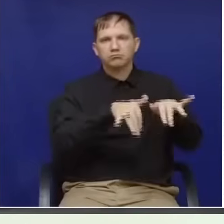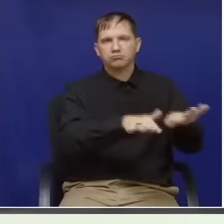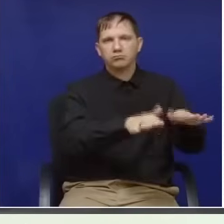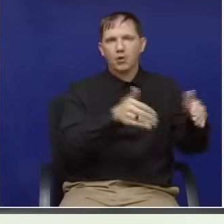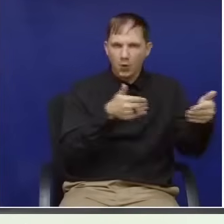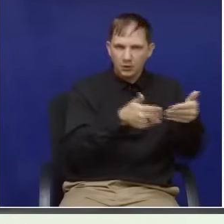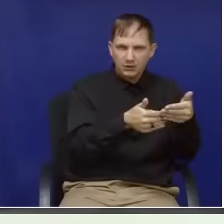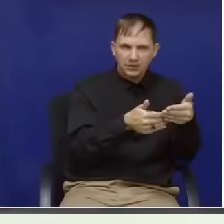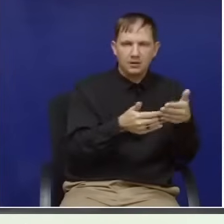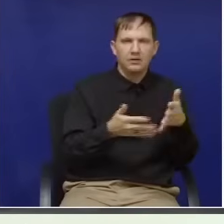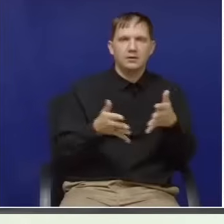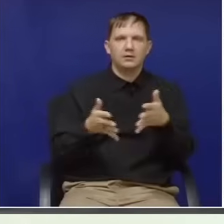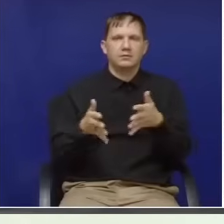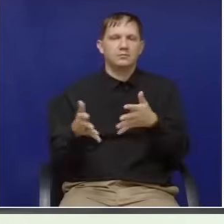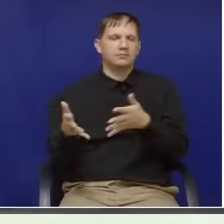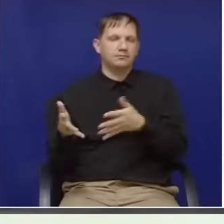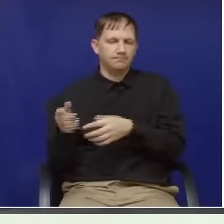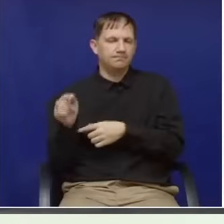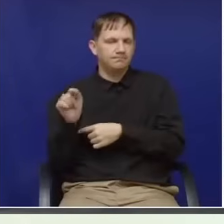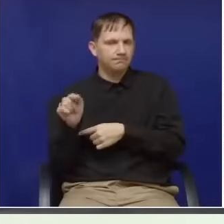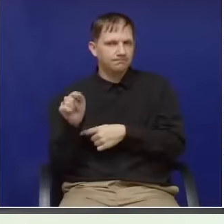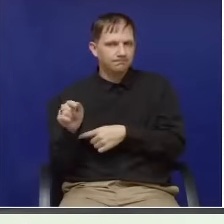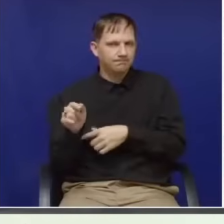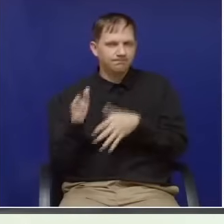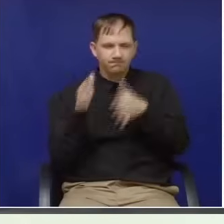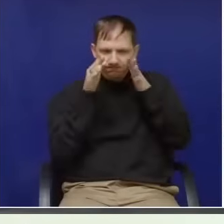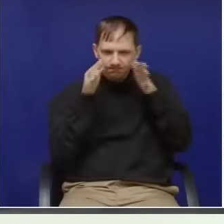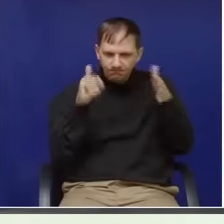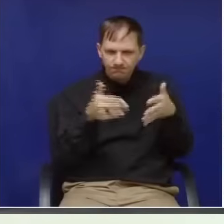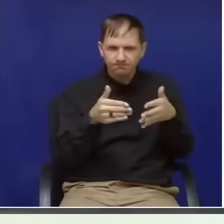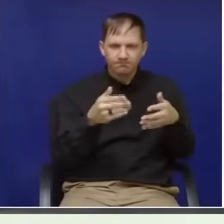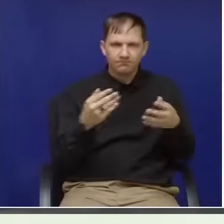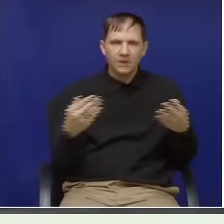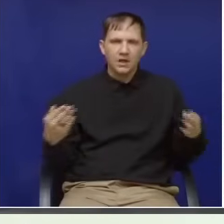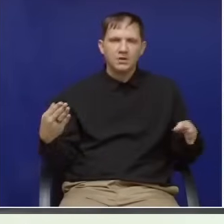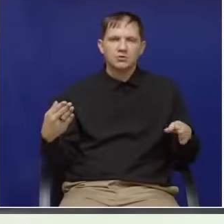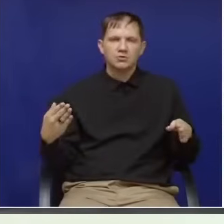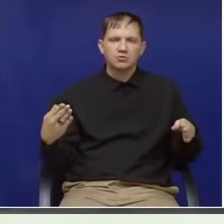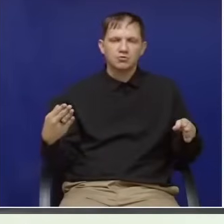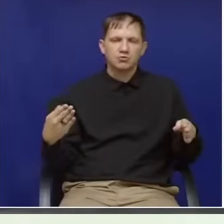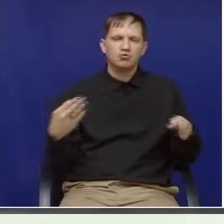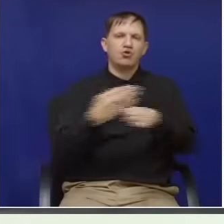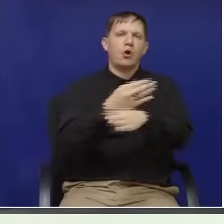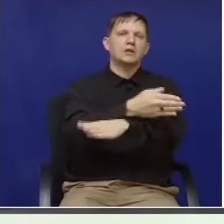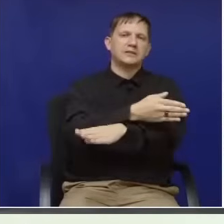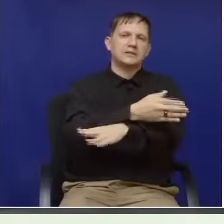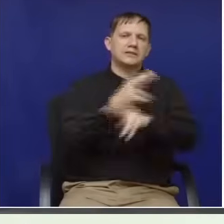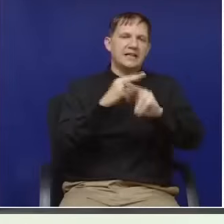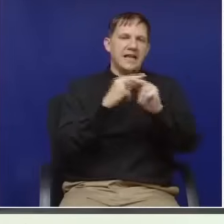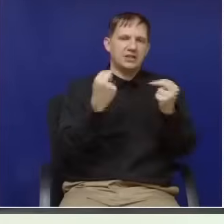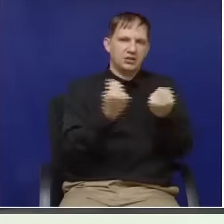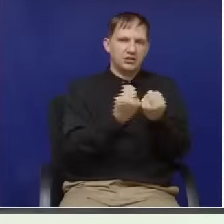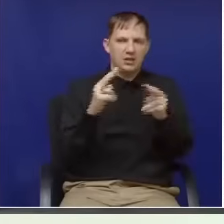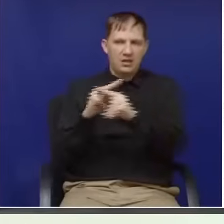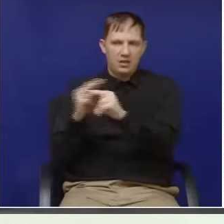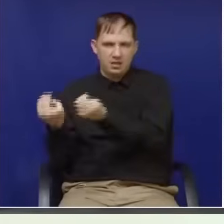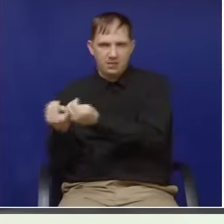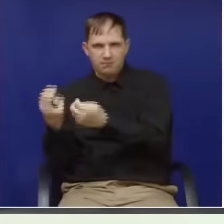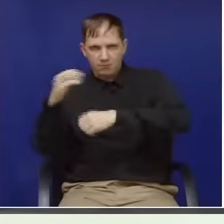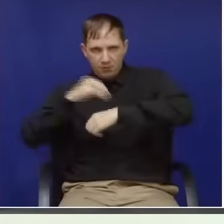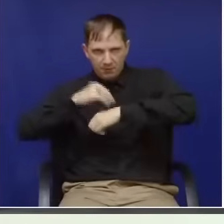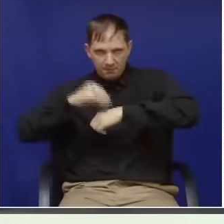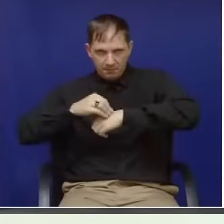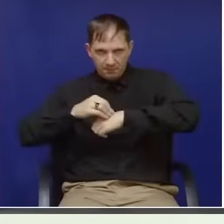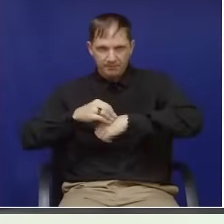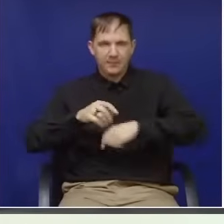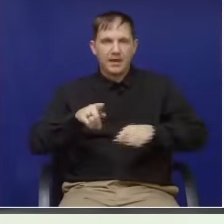border environment to address transnational organized crime, whereas the water policing